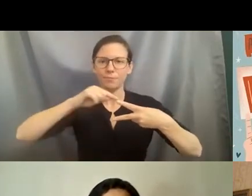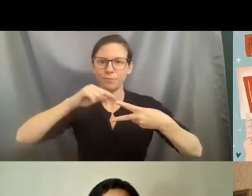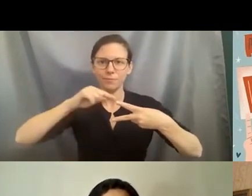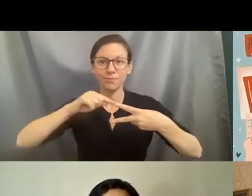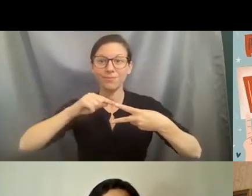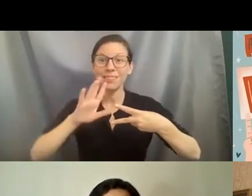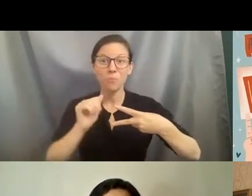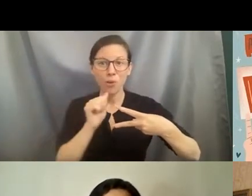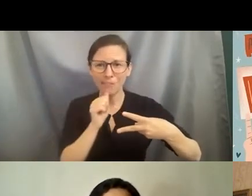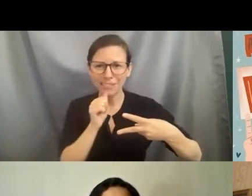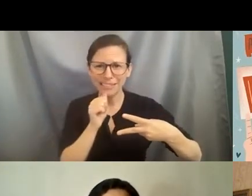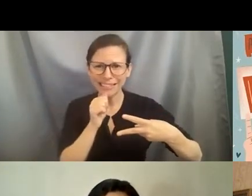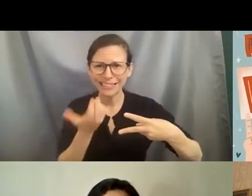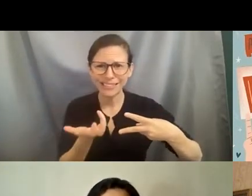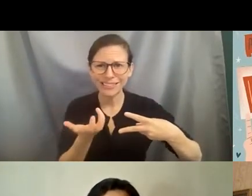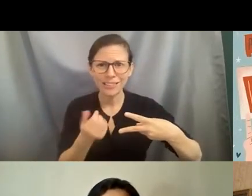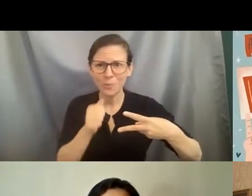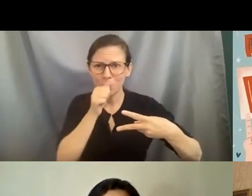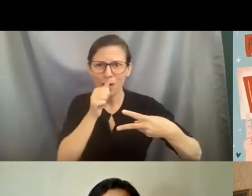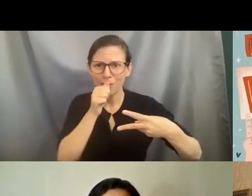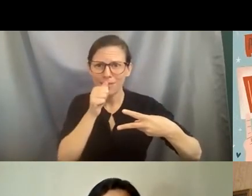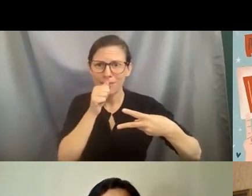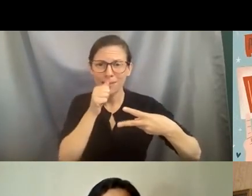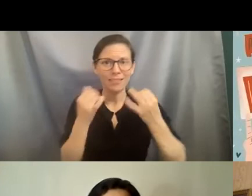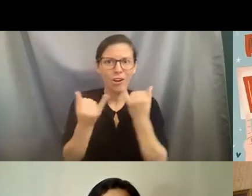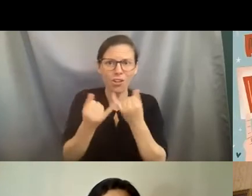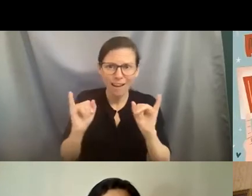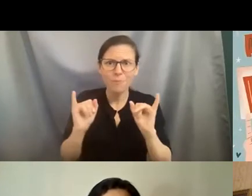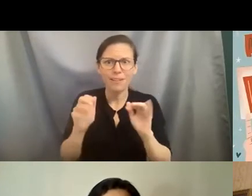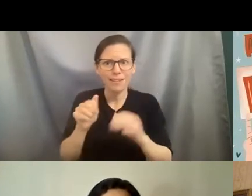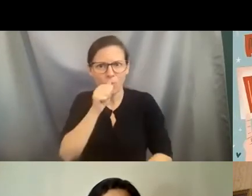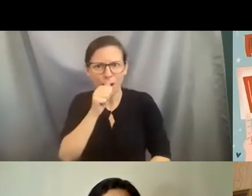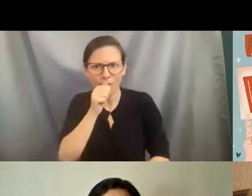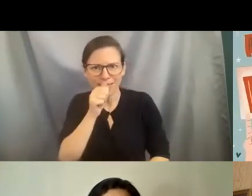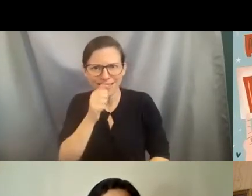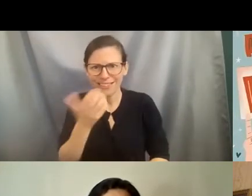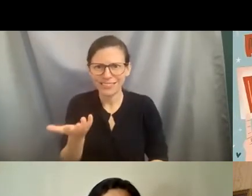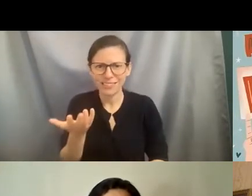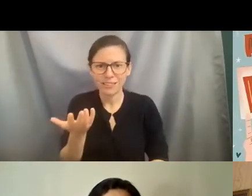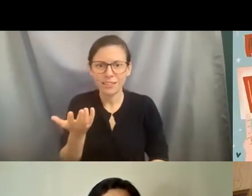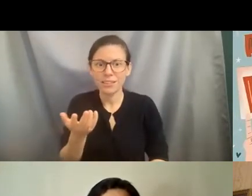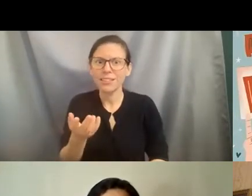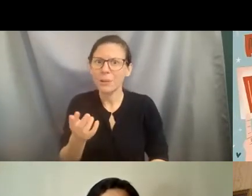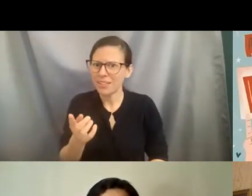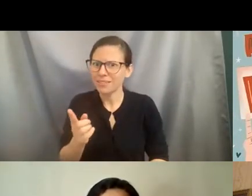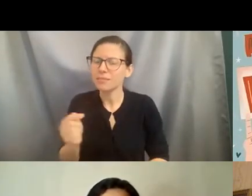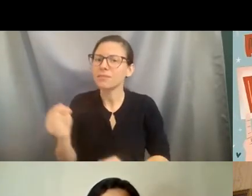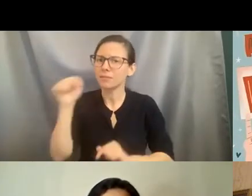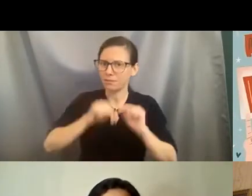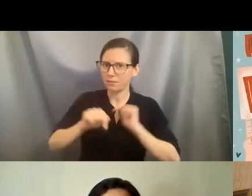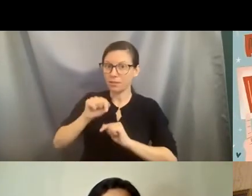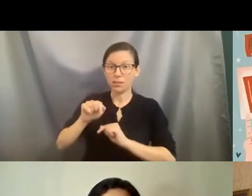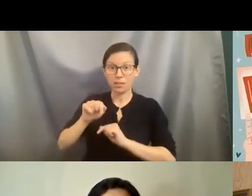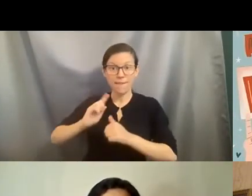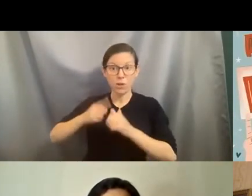of privacy, autonomy and privacy, which, by the way, the first decision, Roe versus